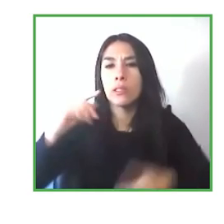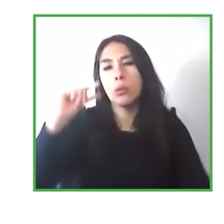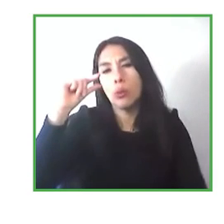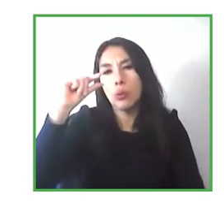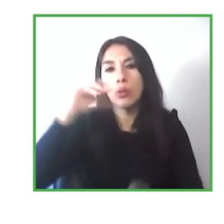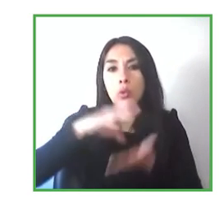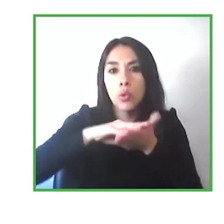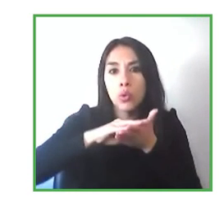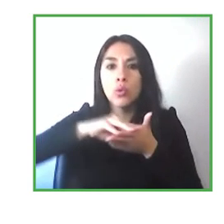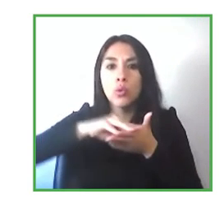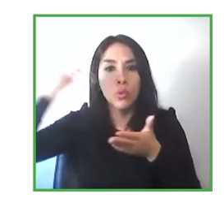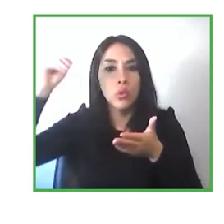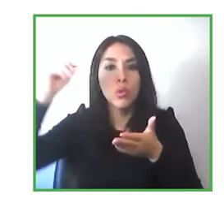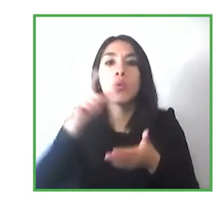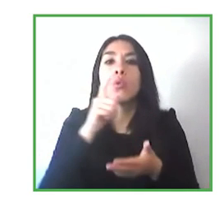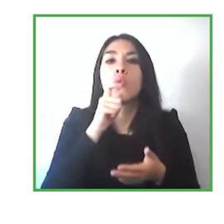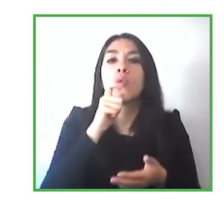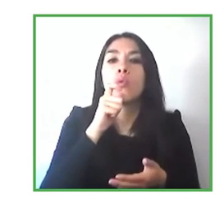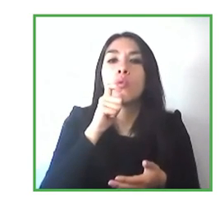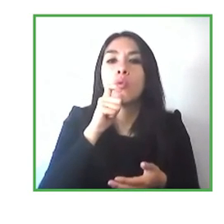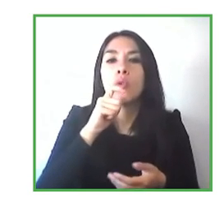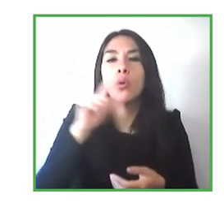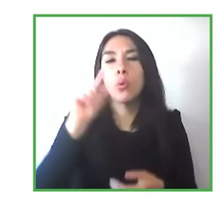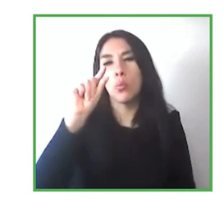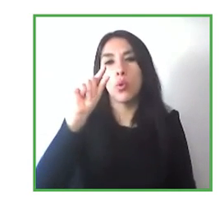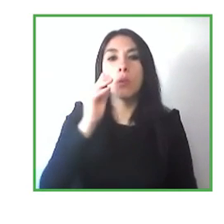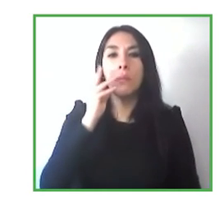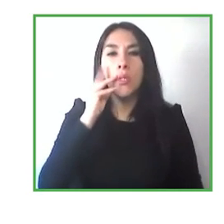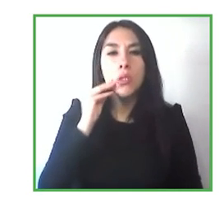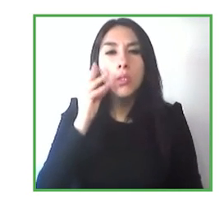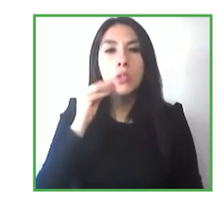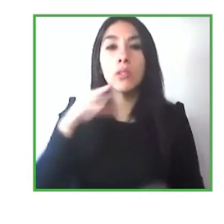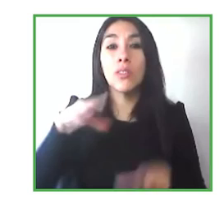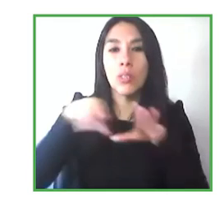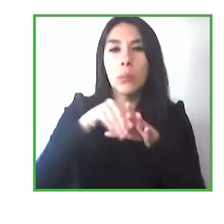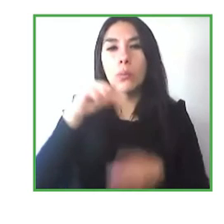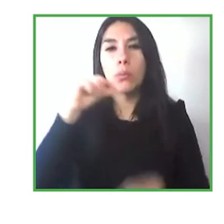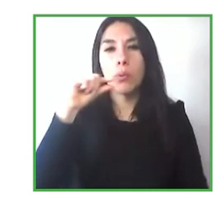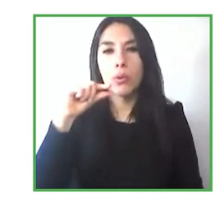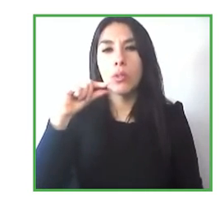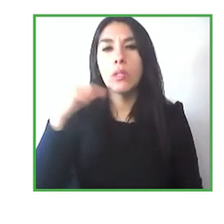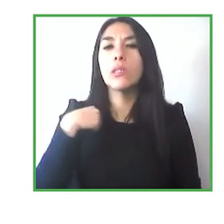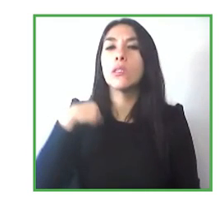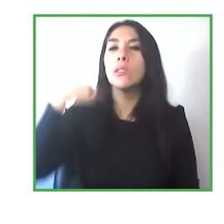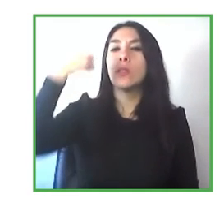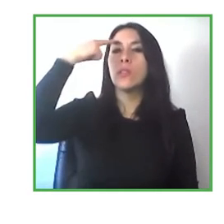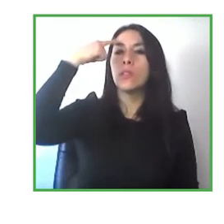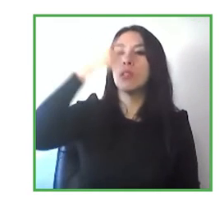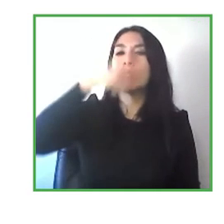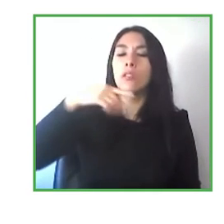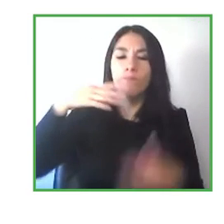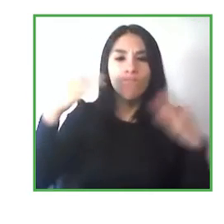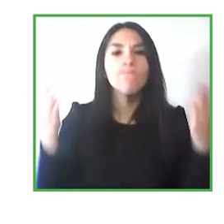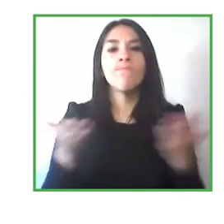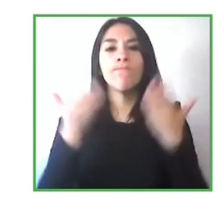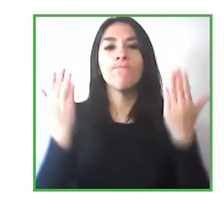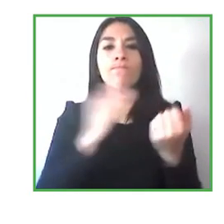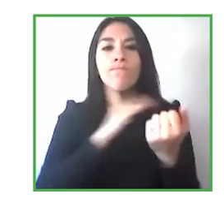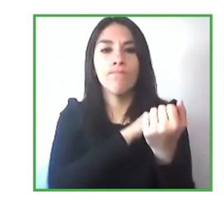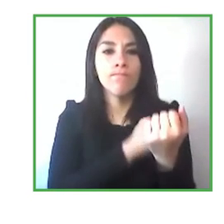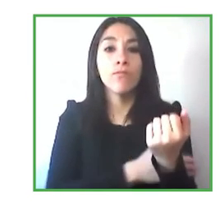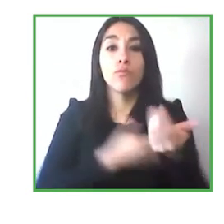and learnings that they had with inclusion. So we saw the need of reinforcing bilateral relations and working closer